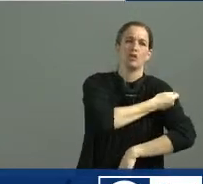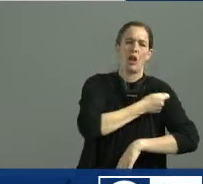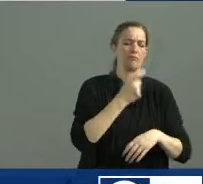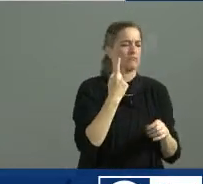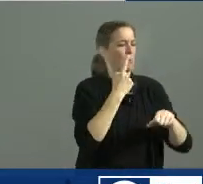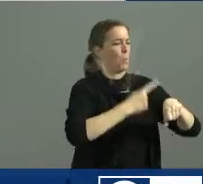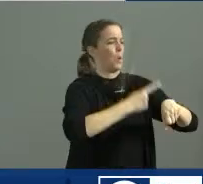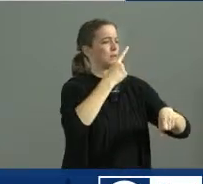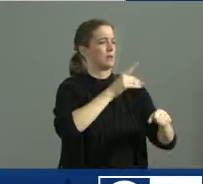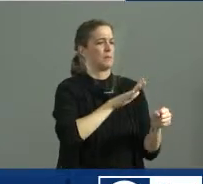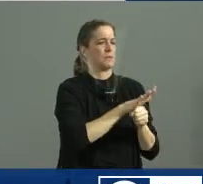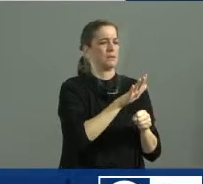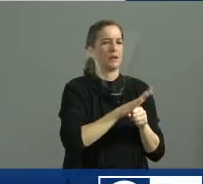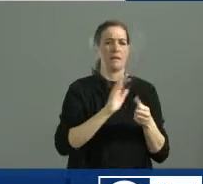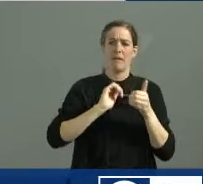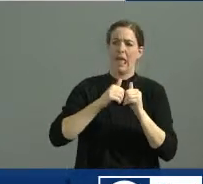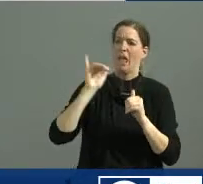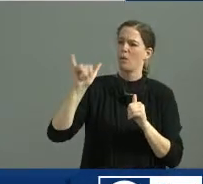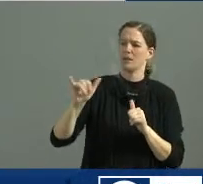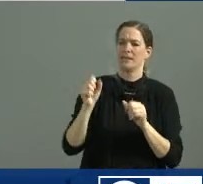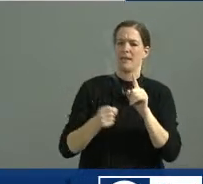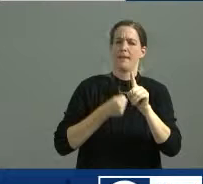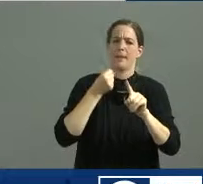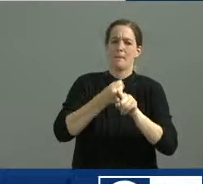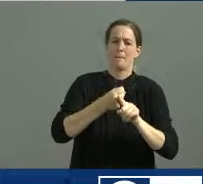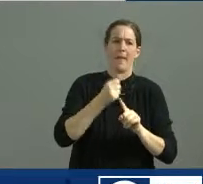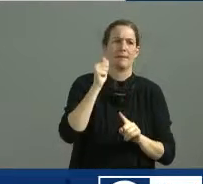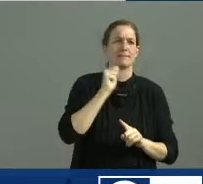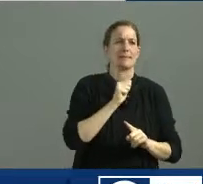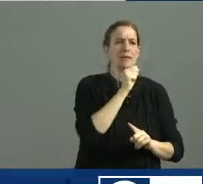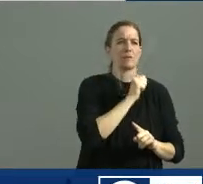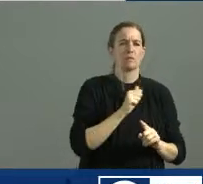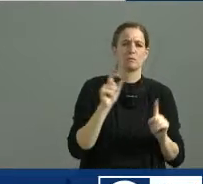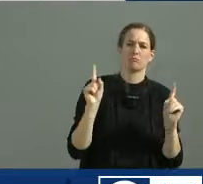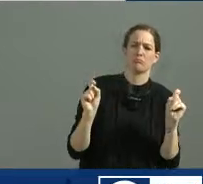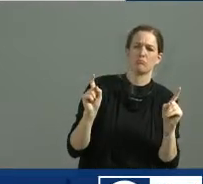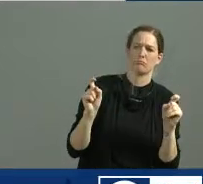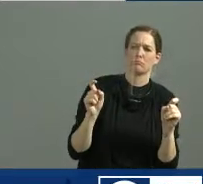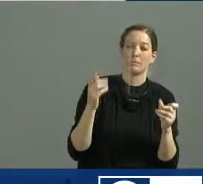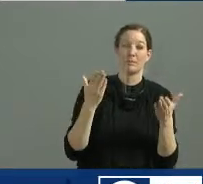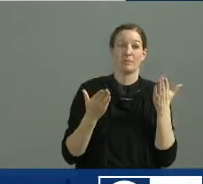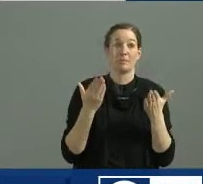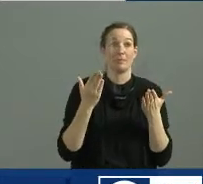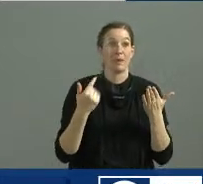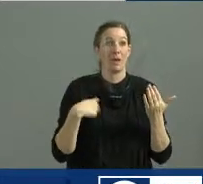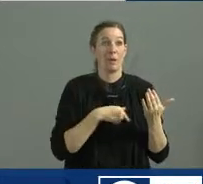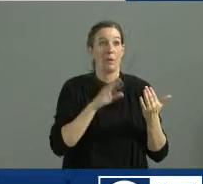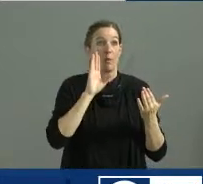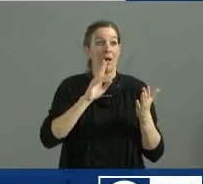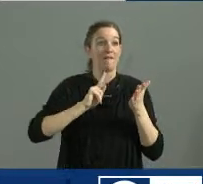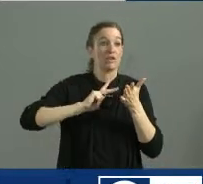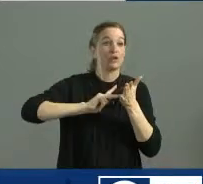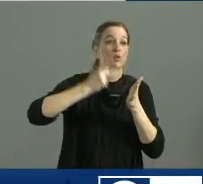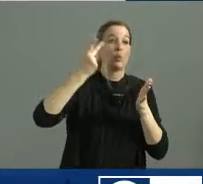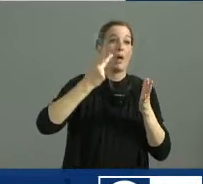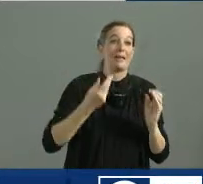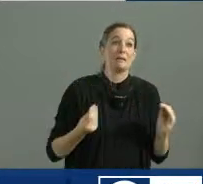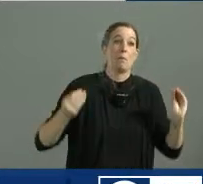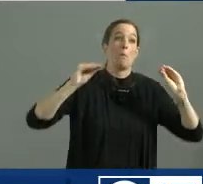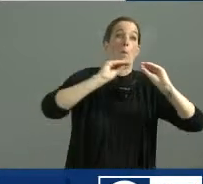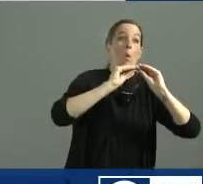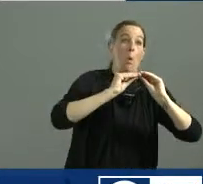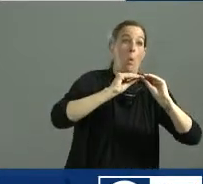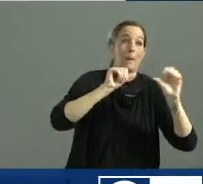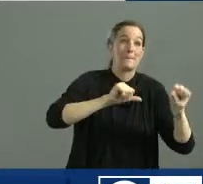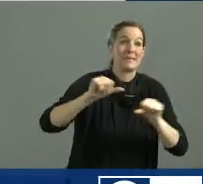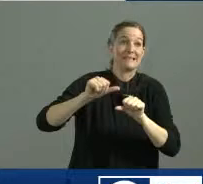affect the strategy in Arizona, the fact that we might have twice as many potential doses out there as we have now? I